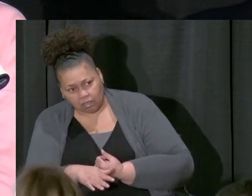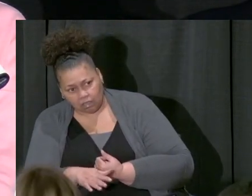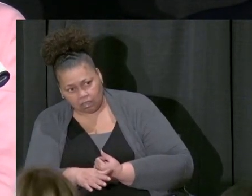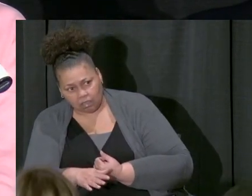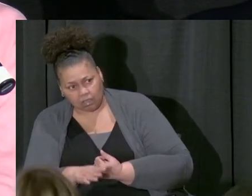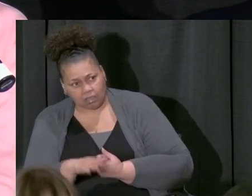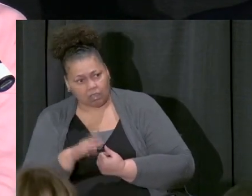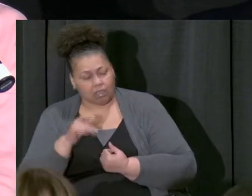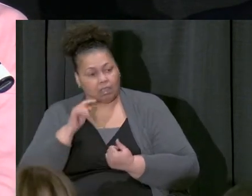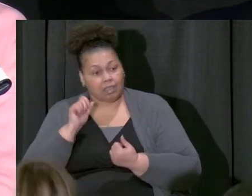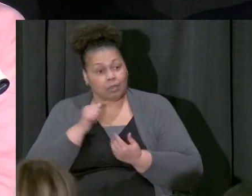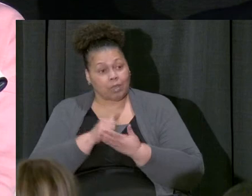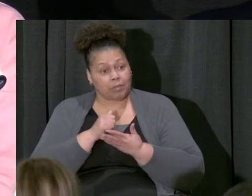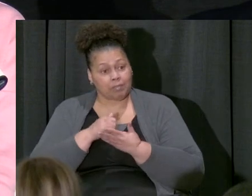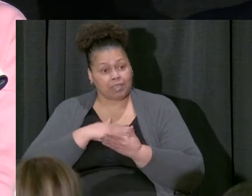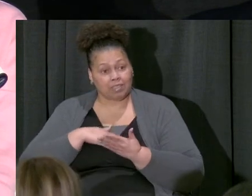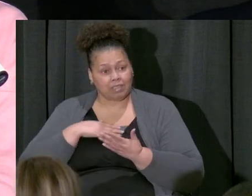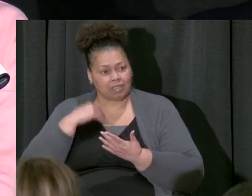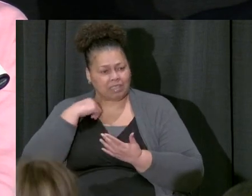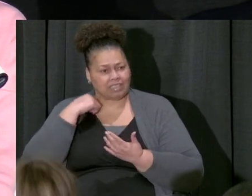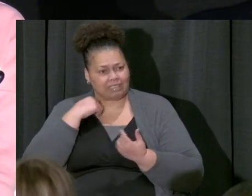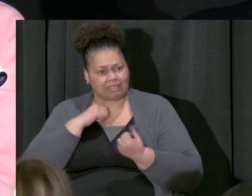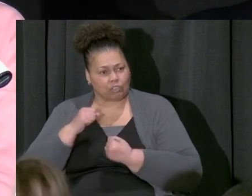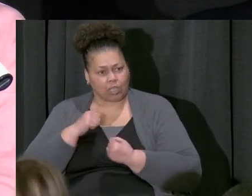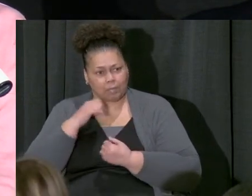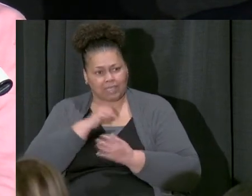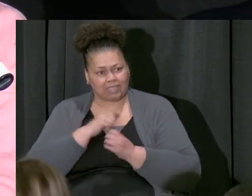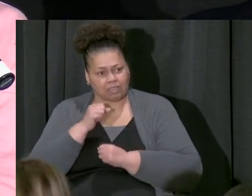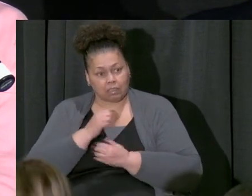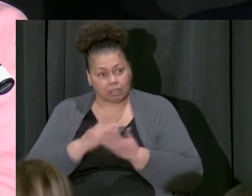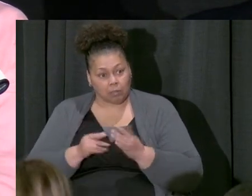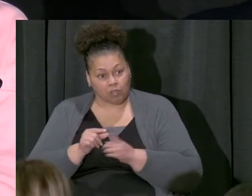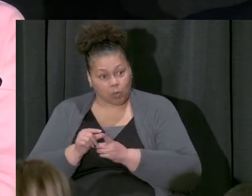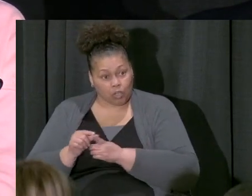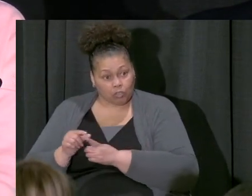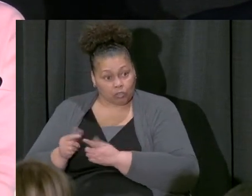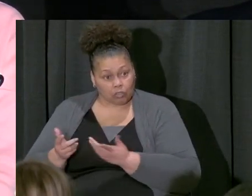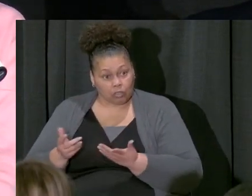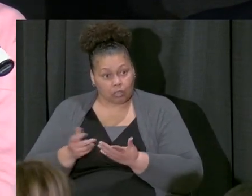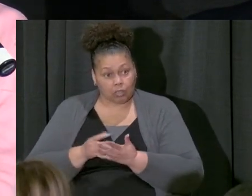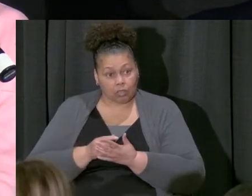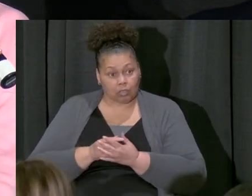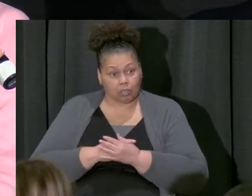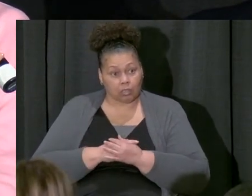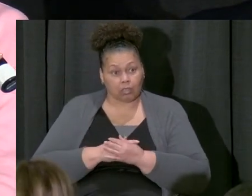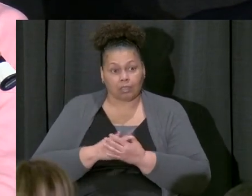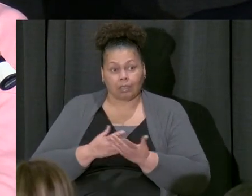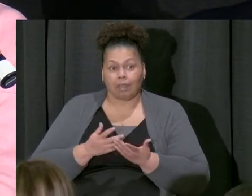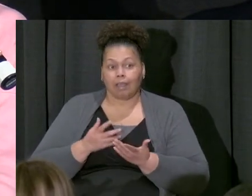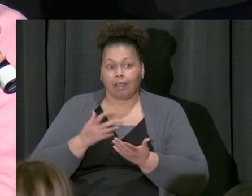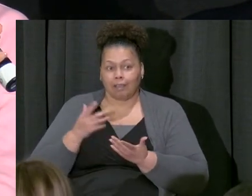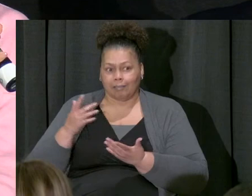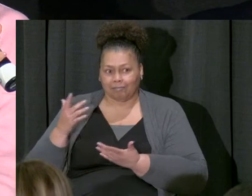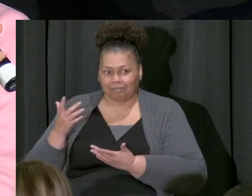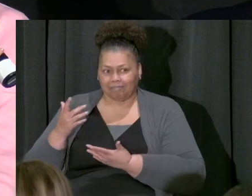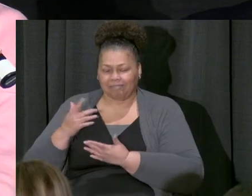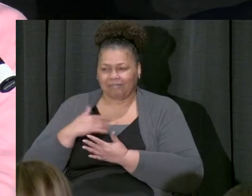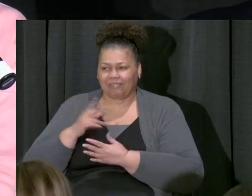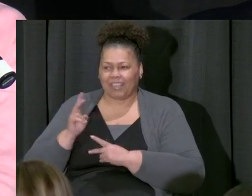what we do in the community to help people with disabilities. But, you know, very, very few